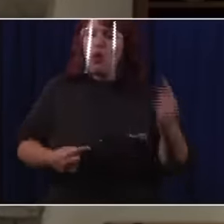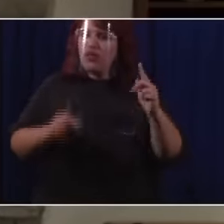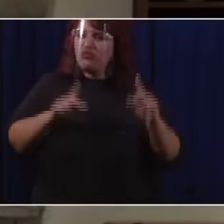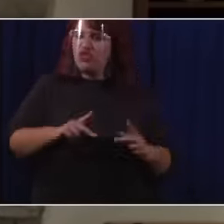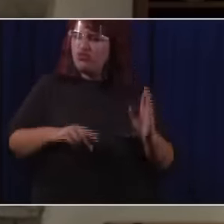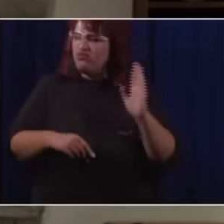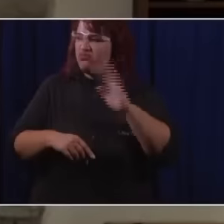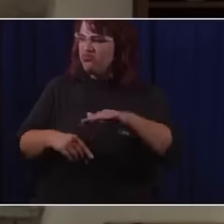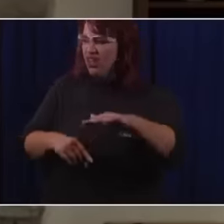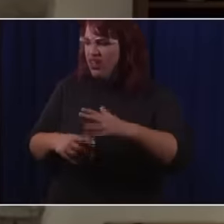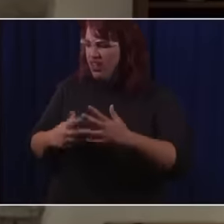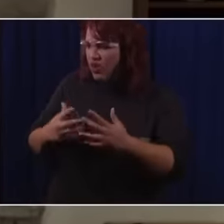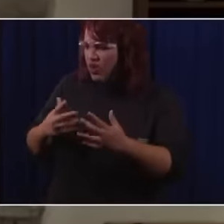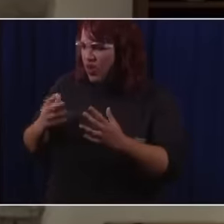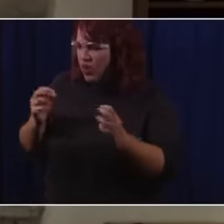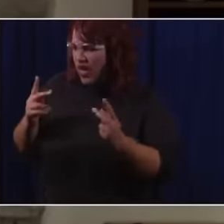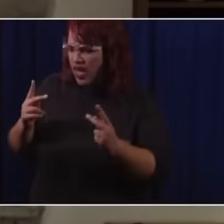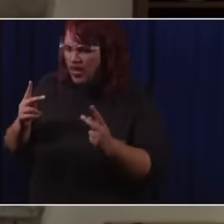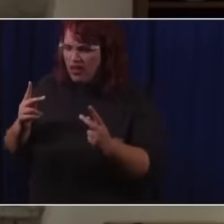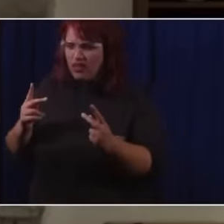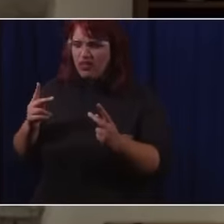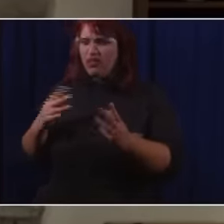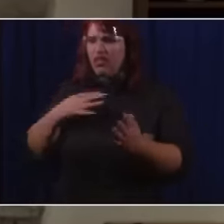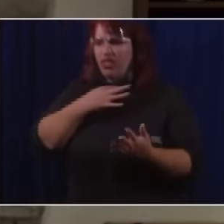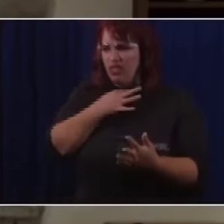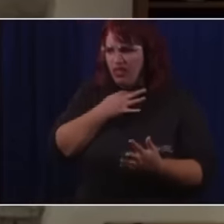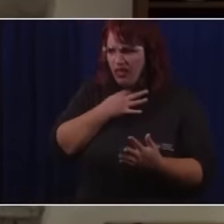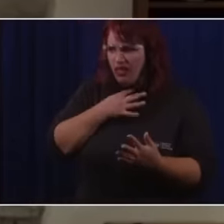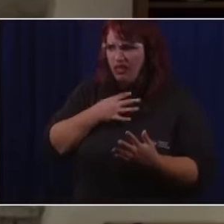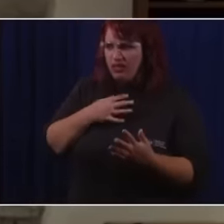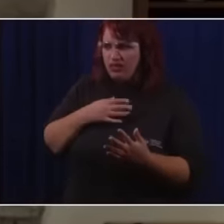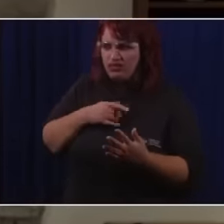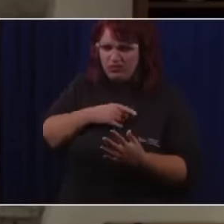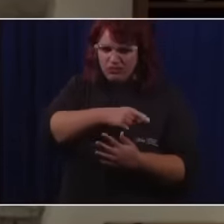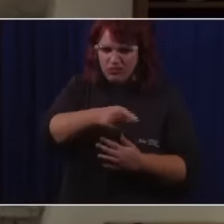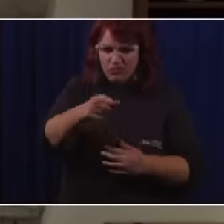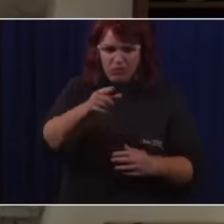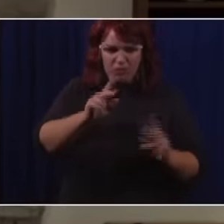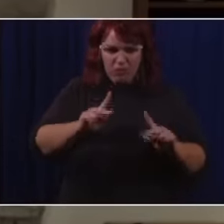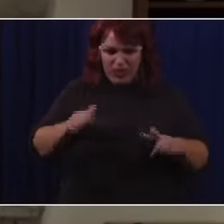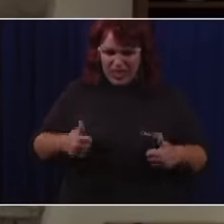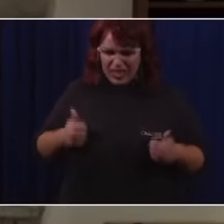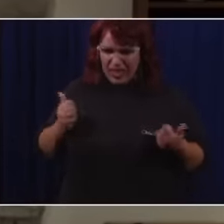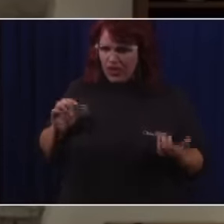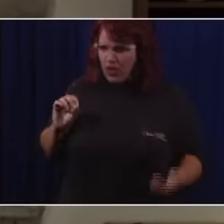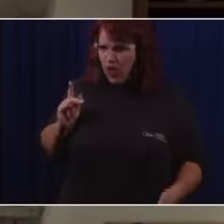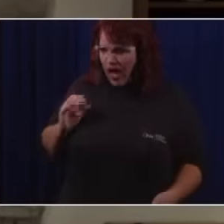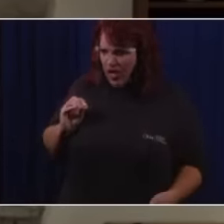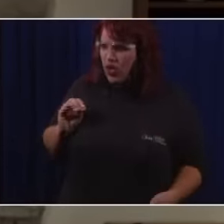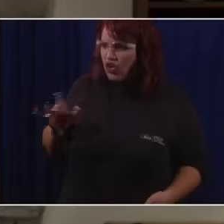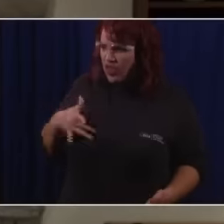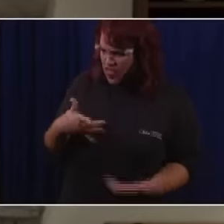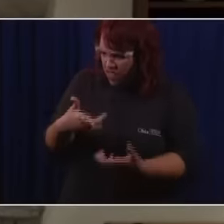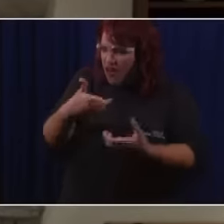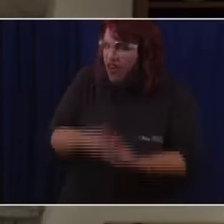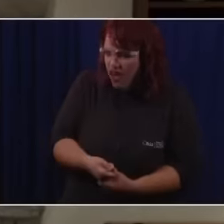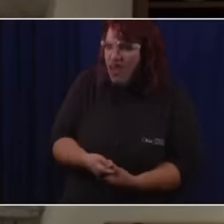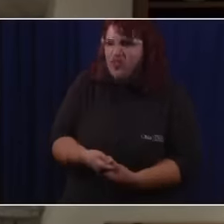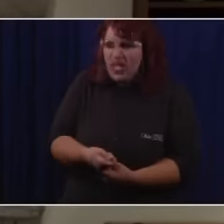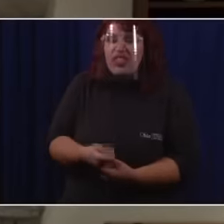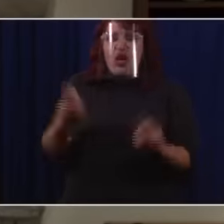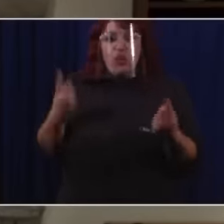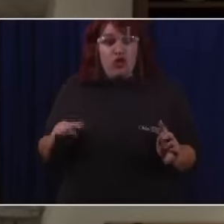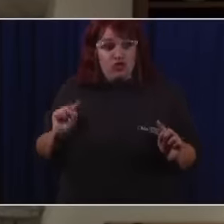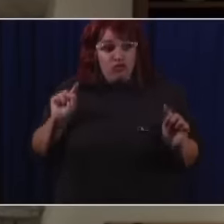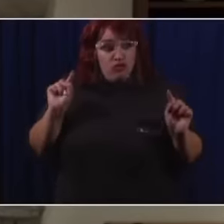with how much cases are rising right now, will Ohioans be able to be assured that everyone at the event will actually wear those masks they're